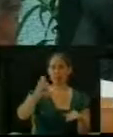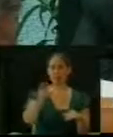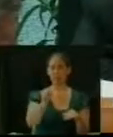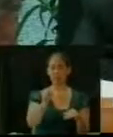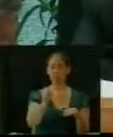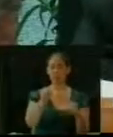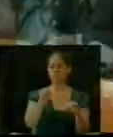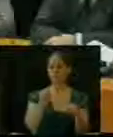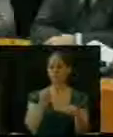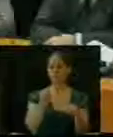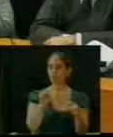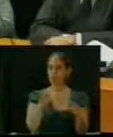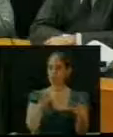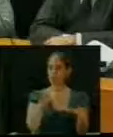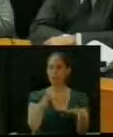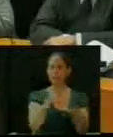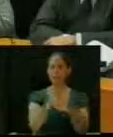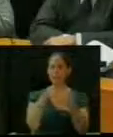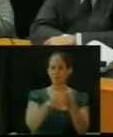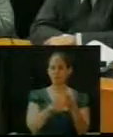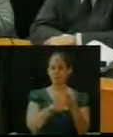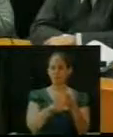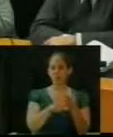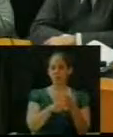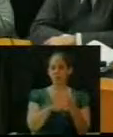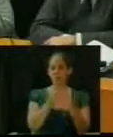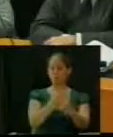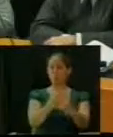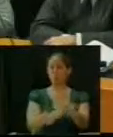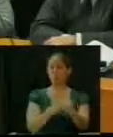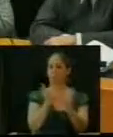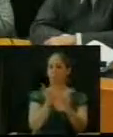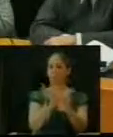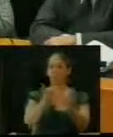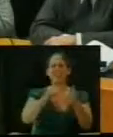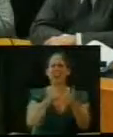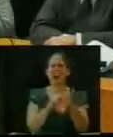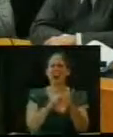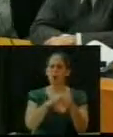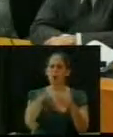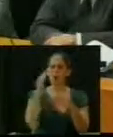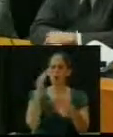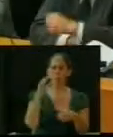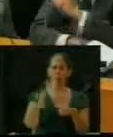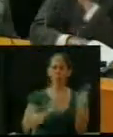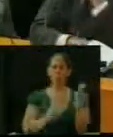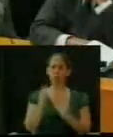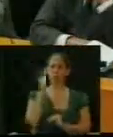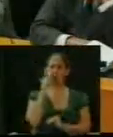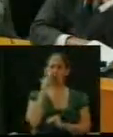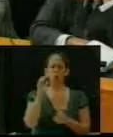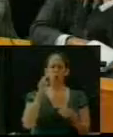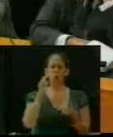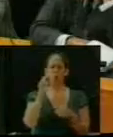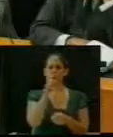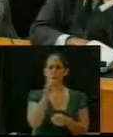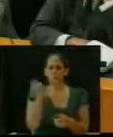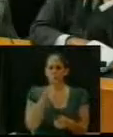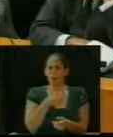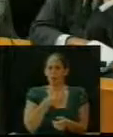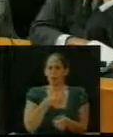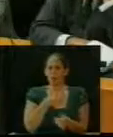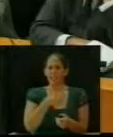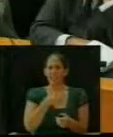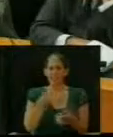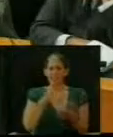correct? Not until the meeting, yes, sir. Right. How is this getting out about who we're talking about going to be investigating when the committee members